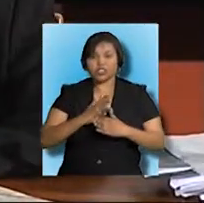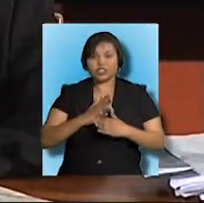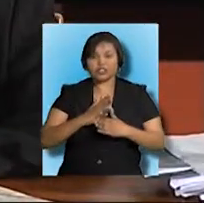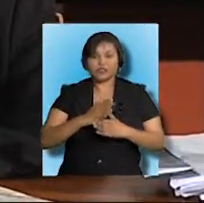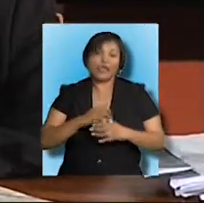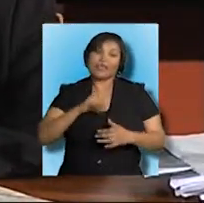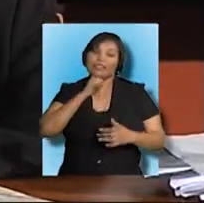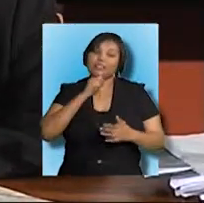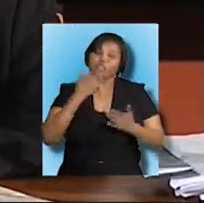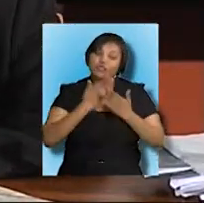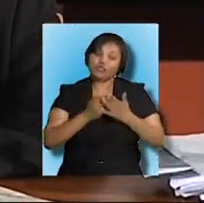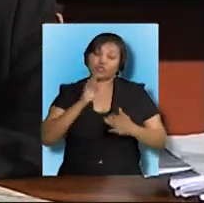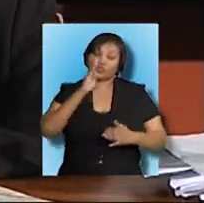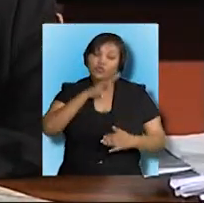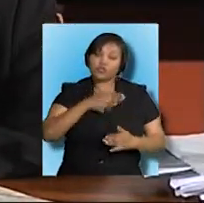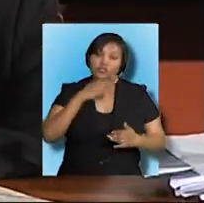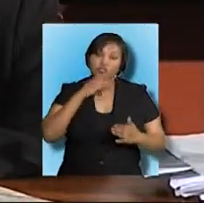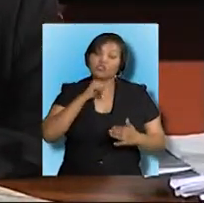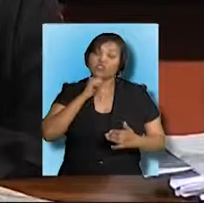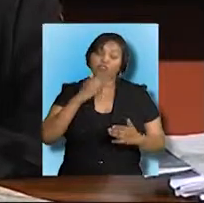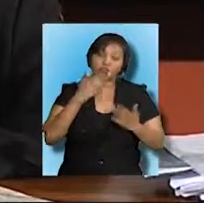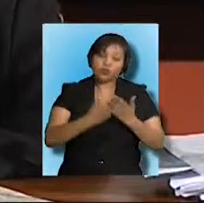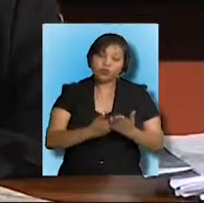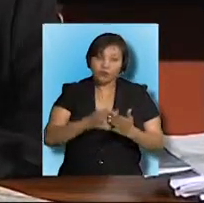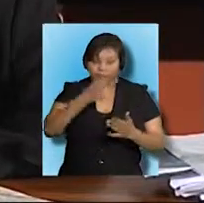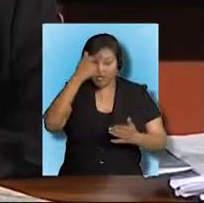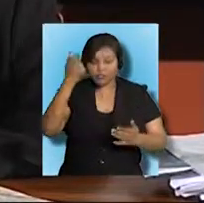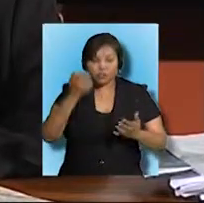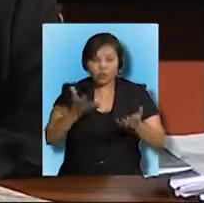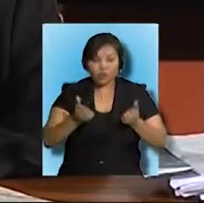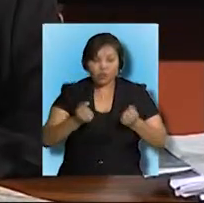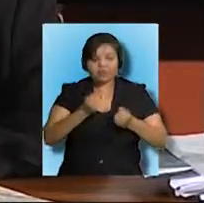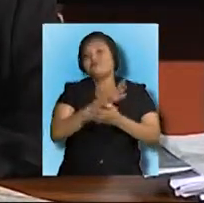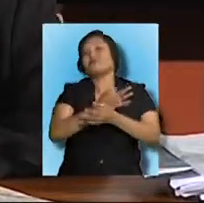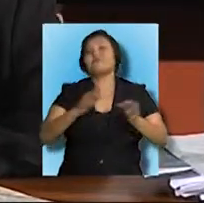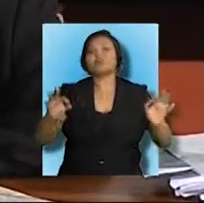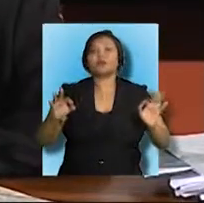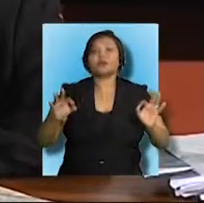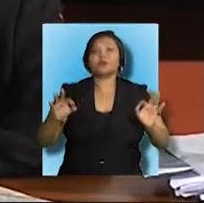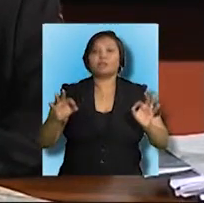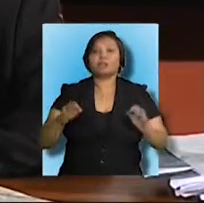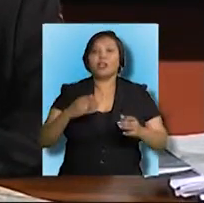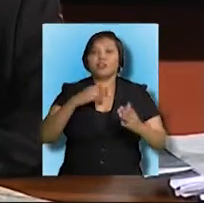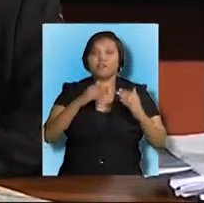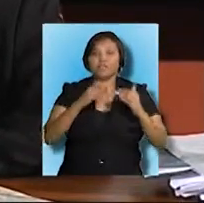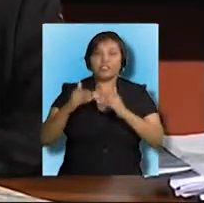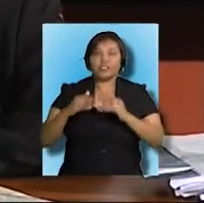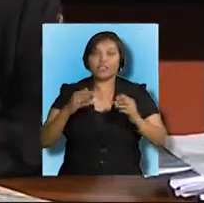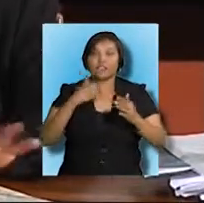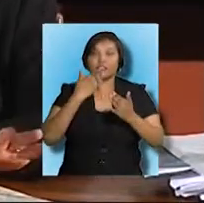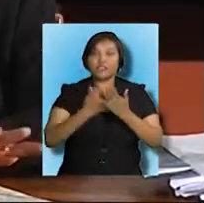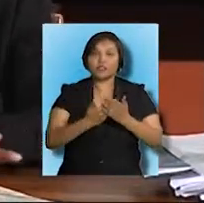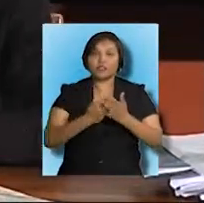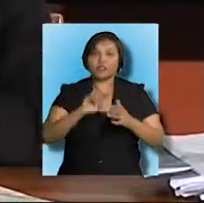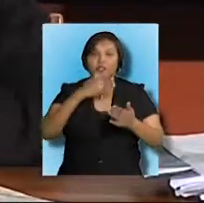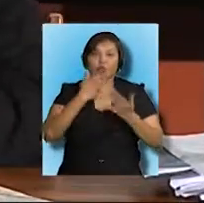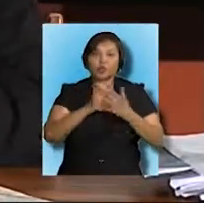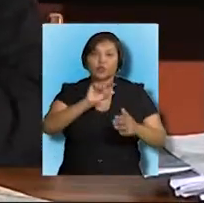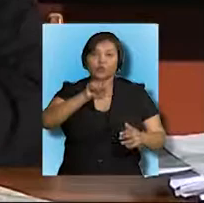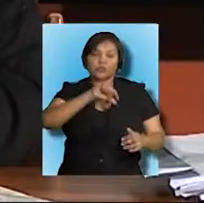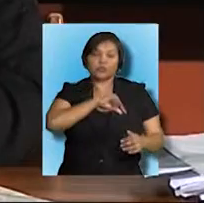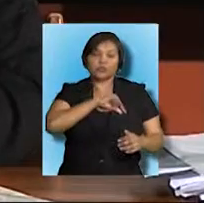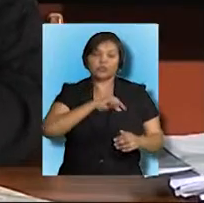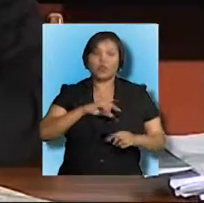of diversity. They're saying what one player in the system wants to be said. So I think that's something that should be done then. When it comes to the